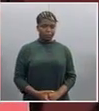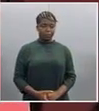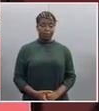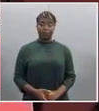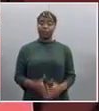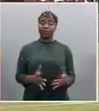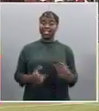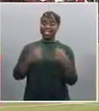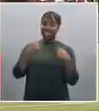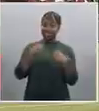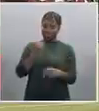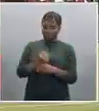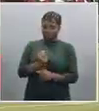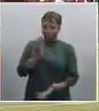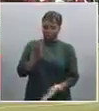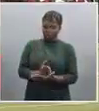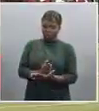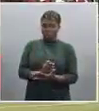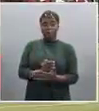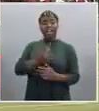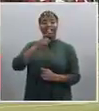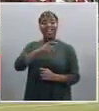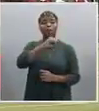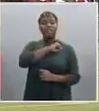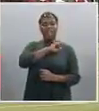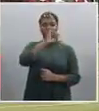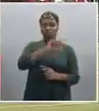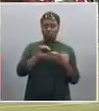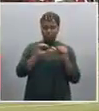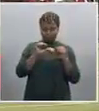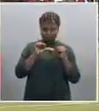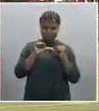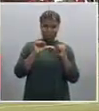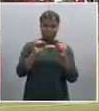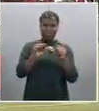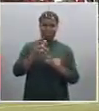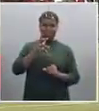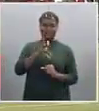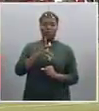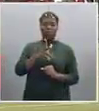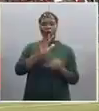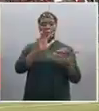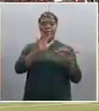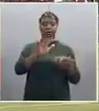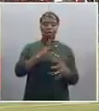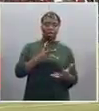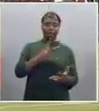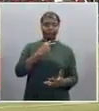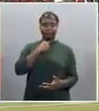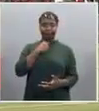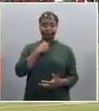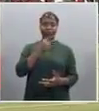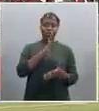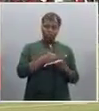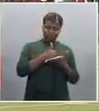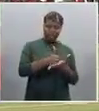And this is how we're sure that this Cosatu remains for the voiceless. This Cosatu